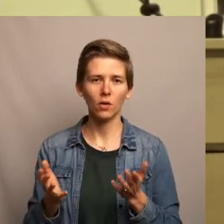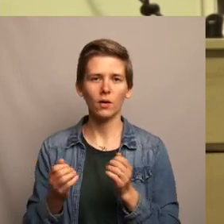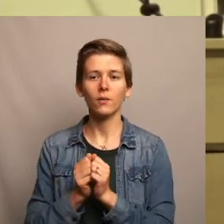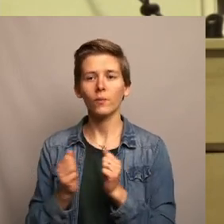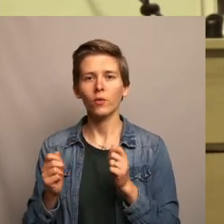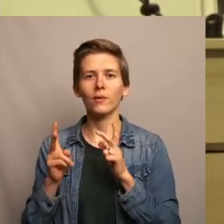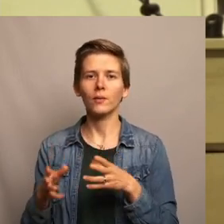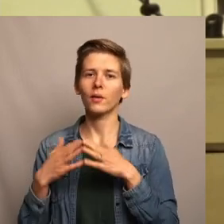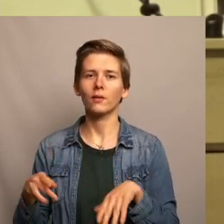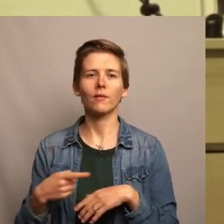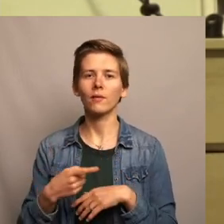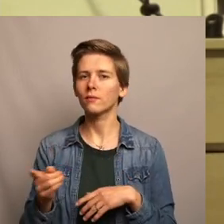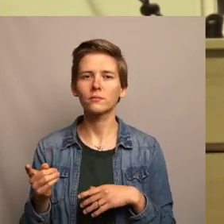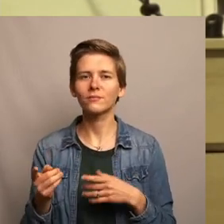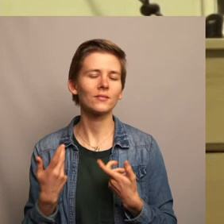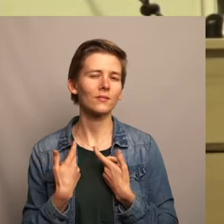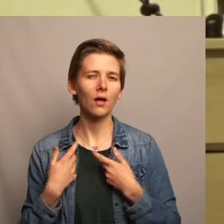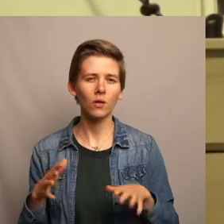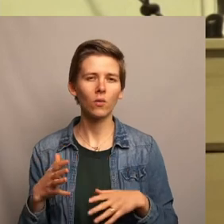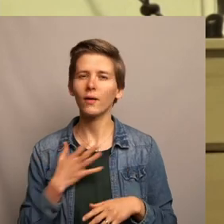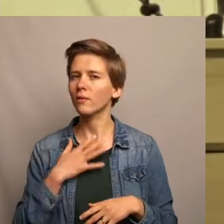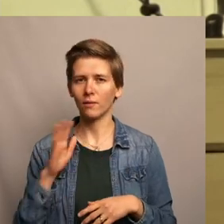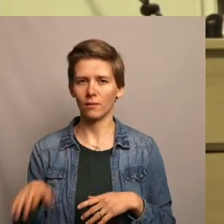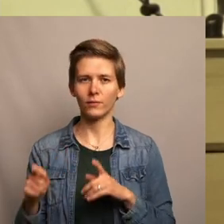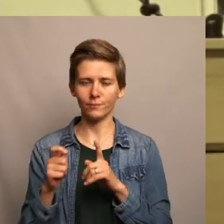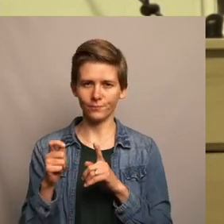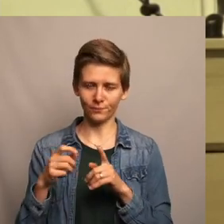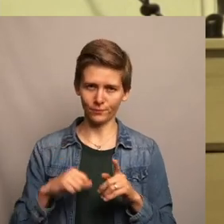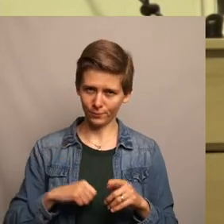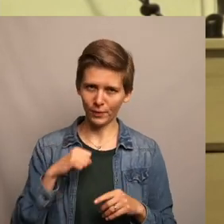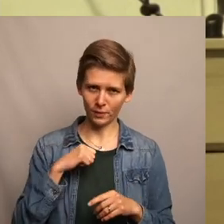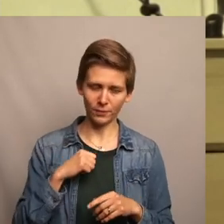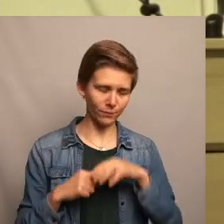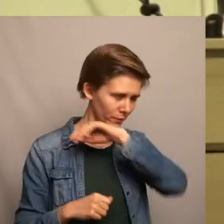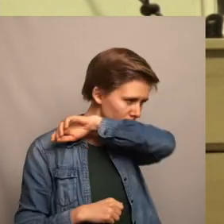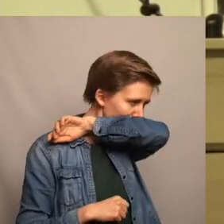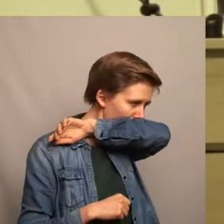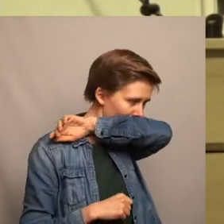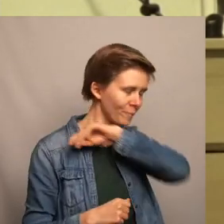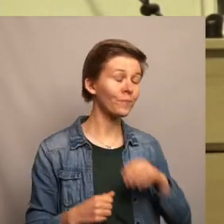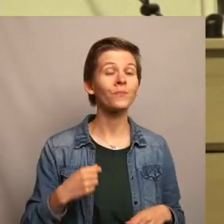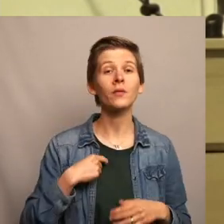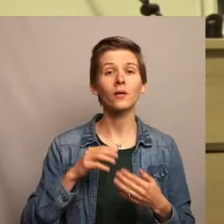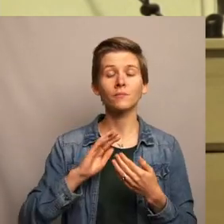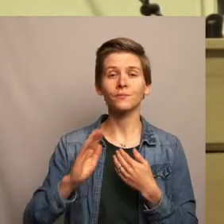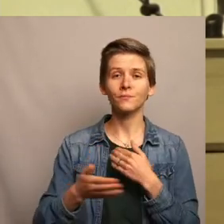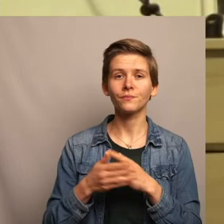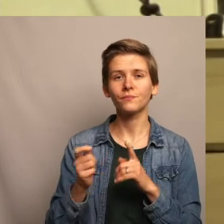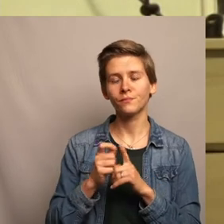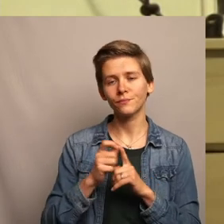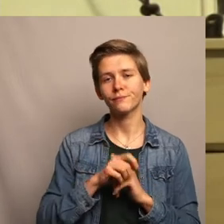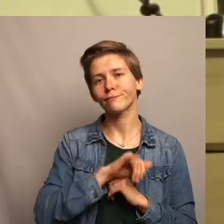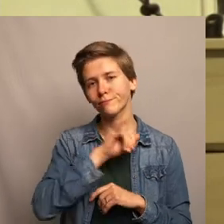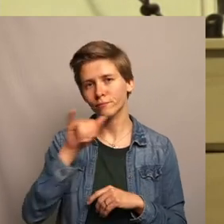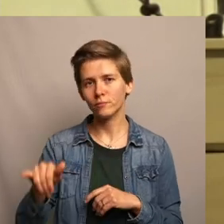way, right? There are other ways of expressing pride. And so when I go back, I work with community in artistic ways. I make